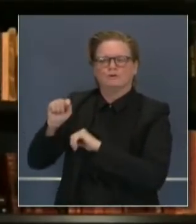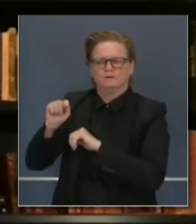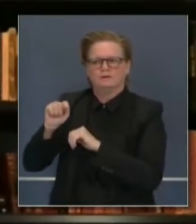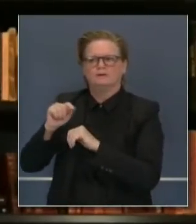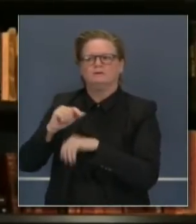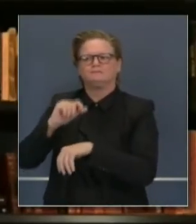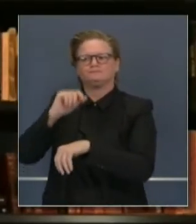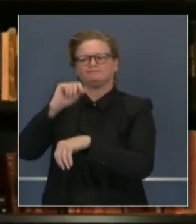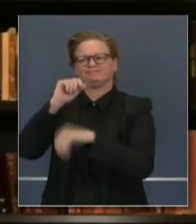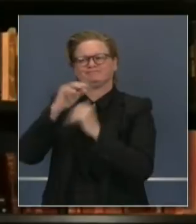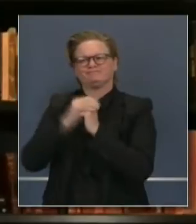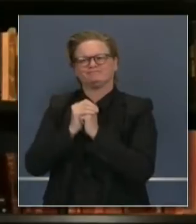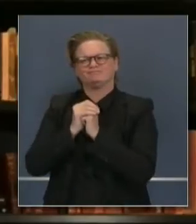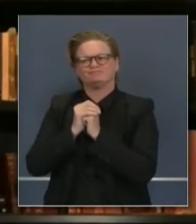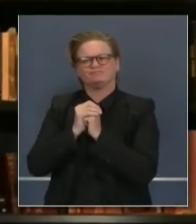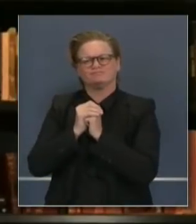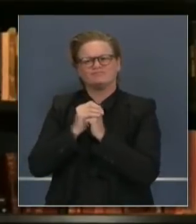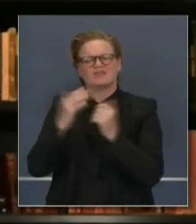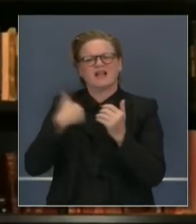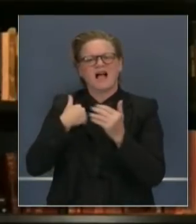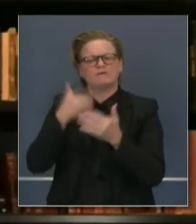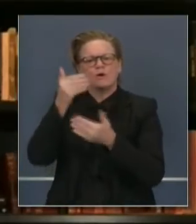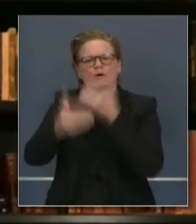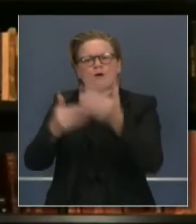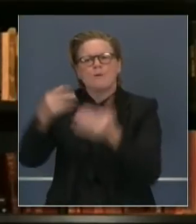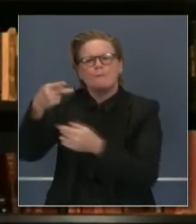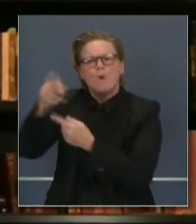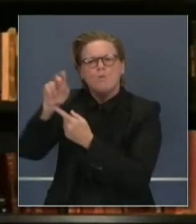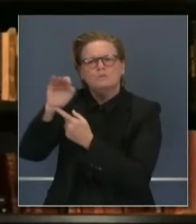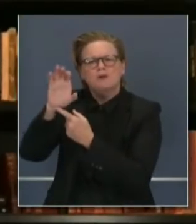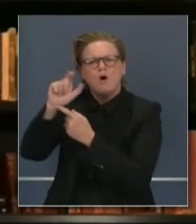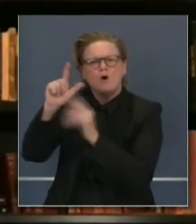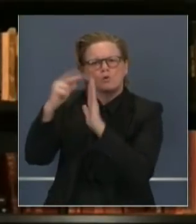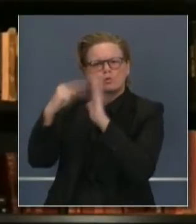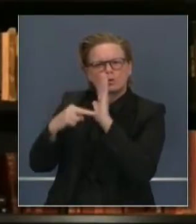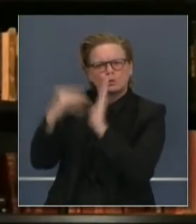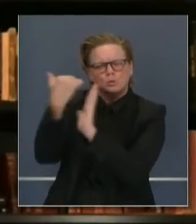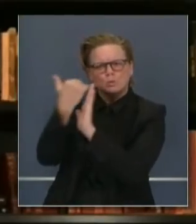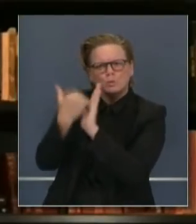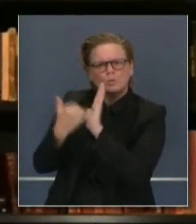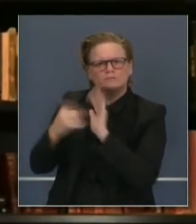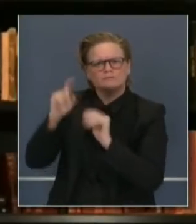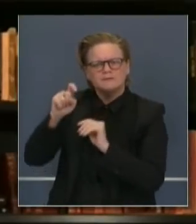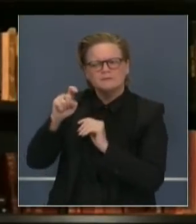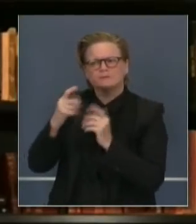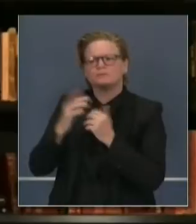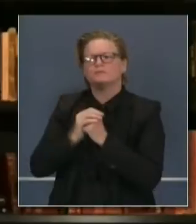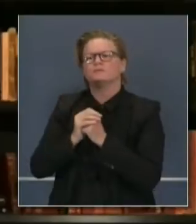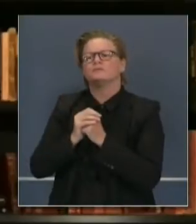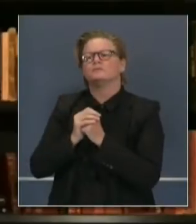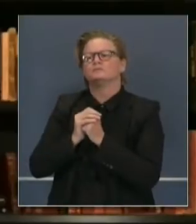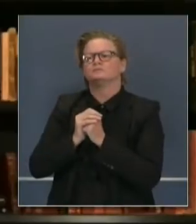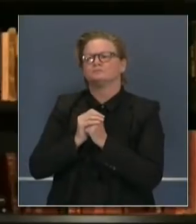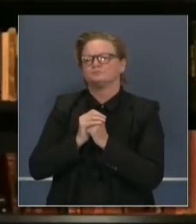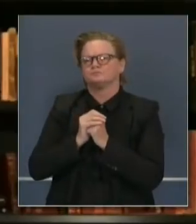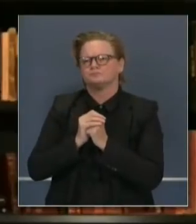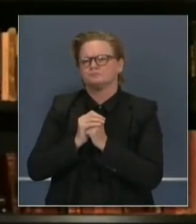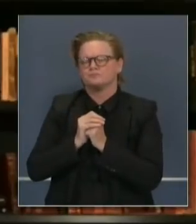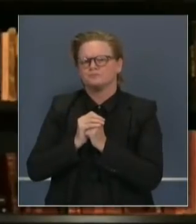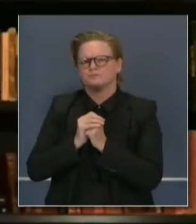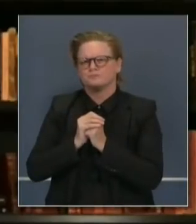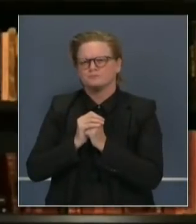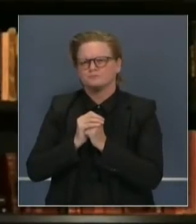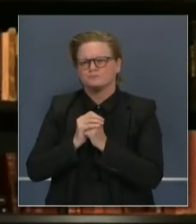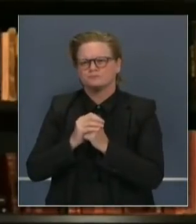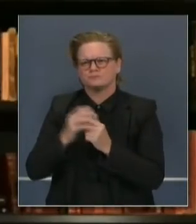worked collaboratively with them because we didn't want to be punitive, but we also wanted to be firm. And that is, we have pandemic relief dollars, CARES